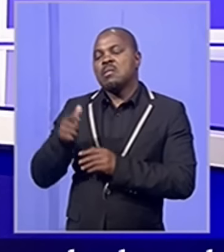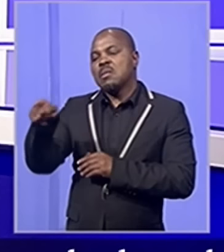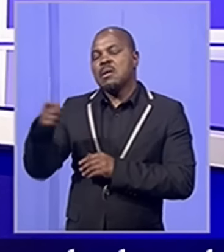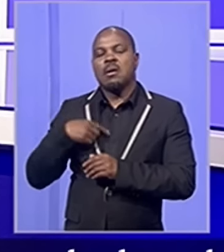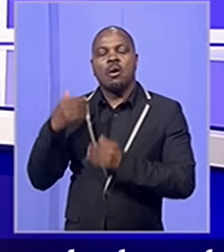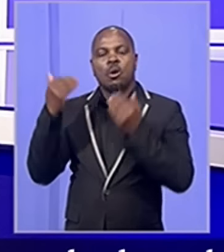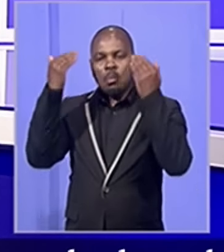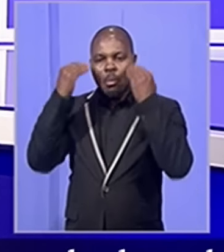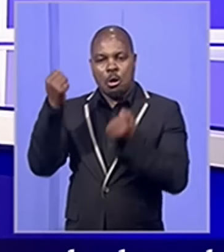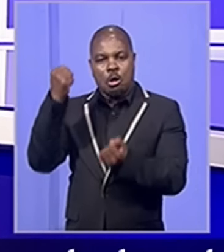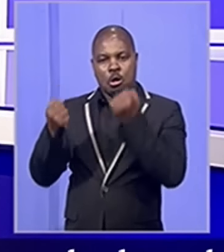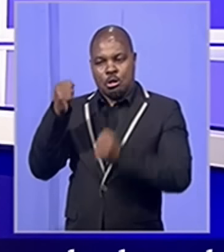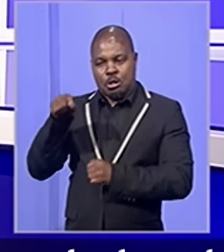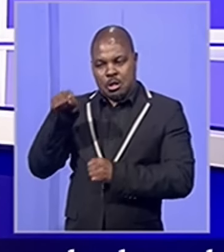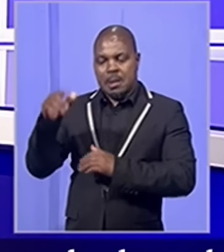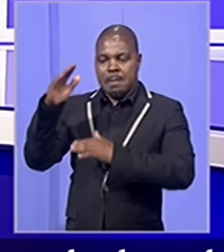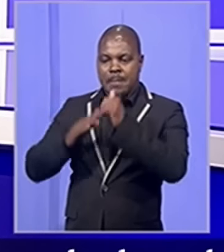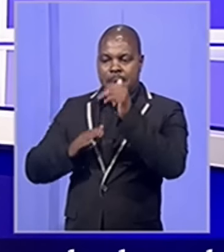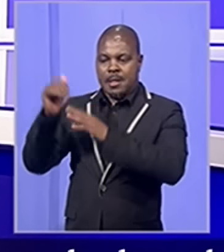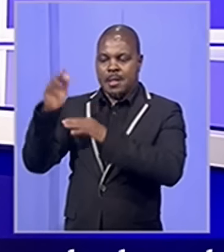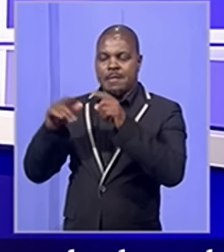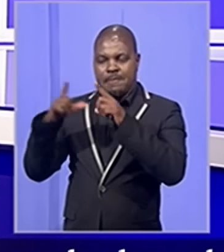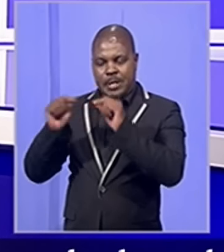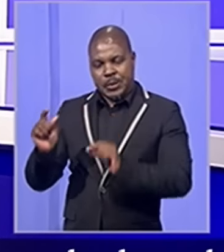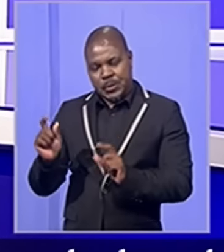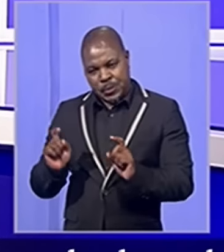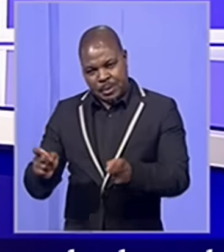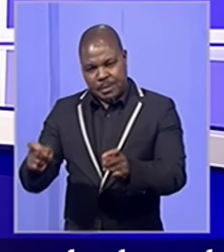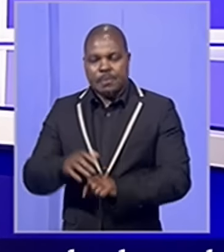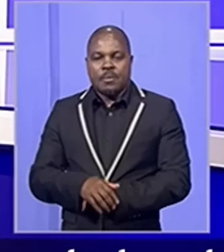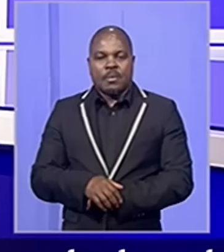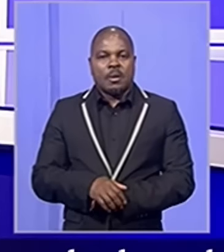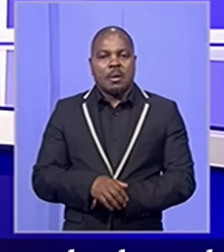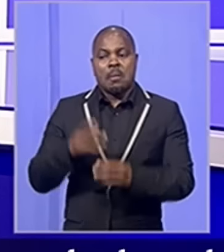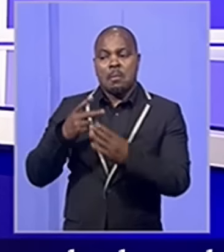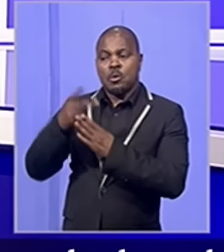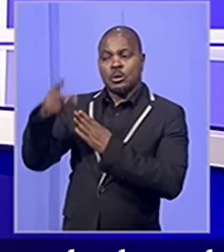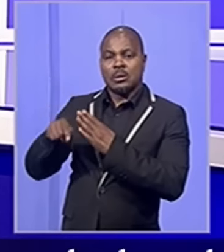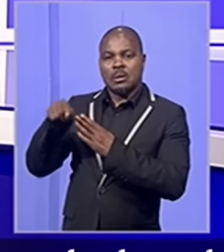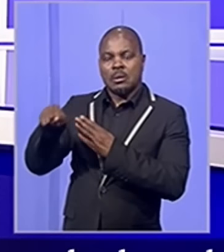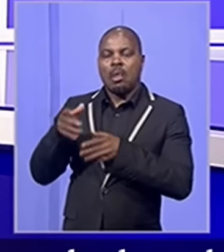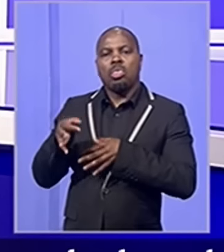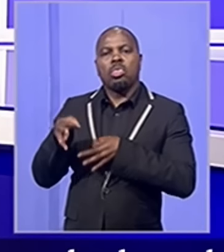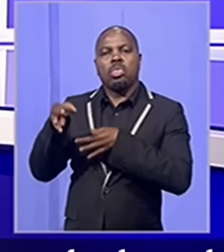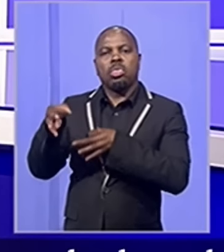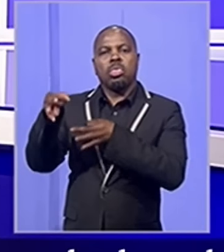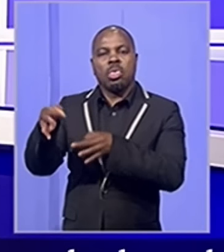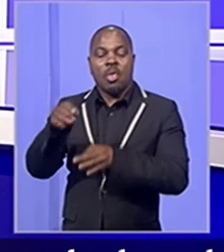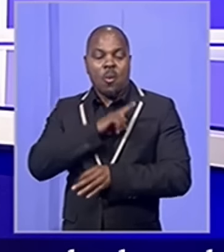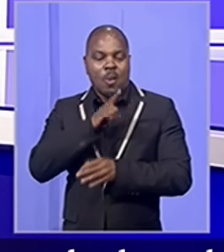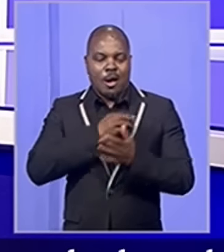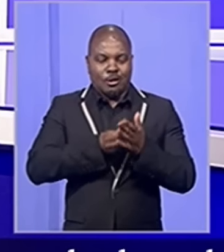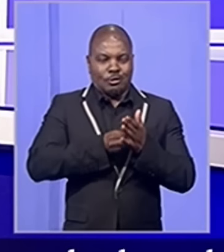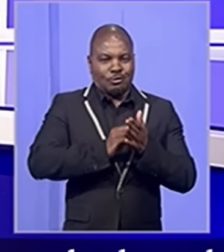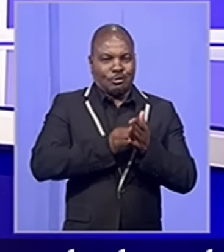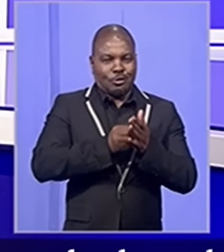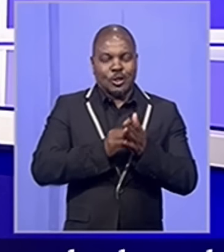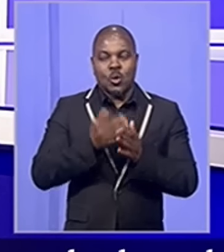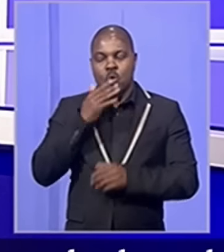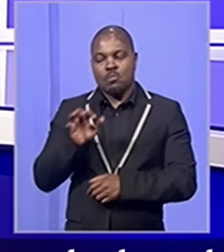ya magistrata wa kou e konosediwa ka bonako. Go begwa fa projeke e ne ya diegisiwa ke segongwana se se itsegeng